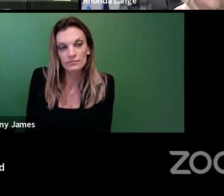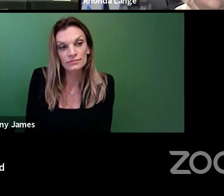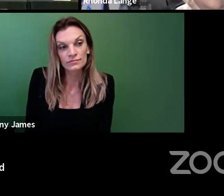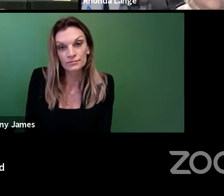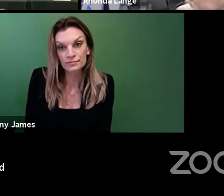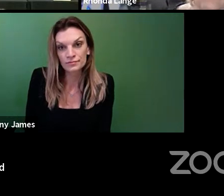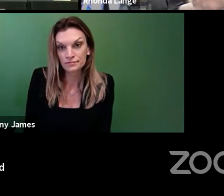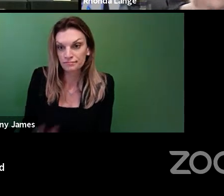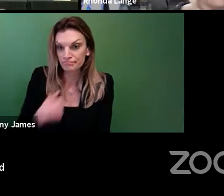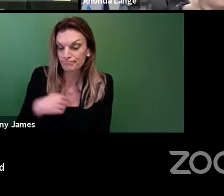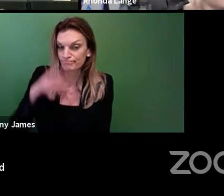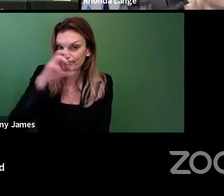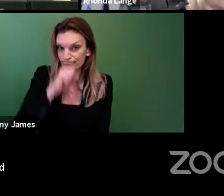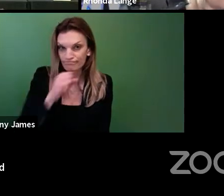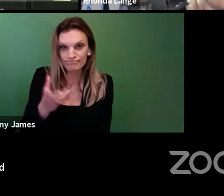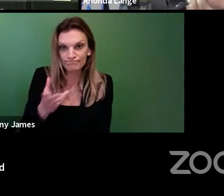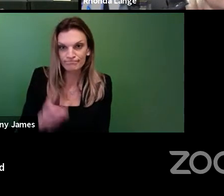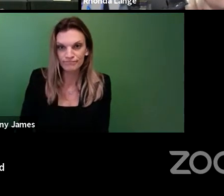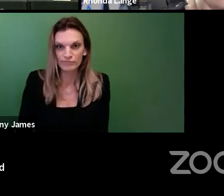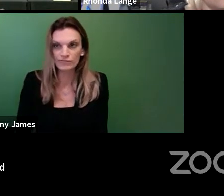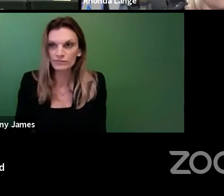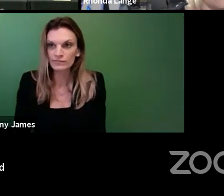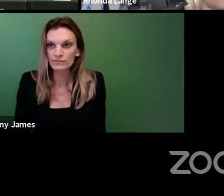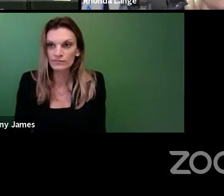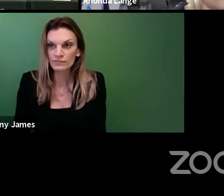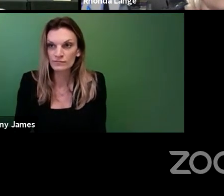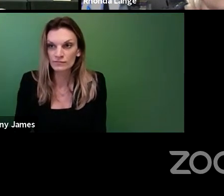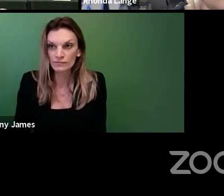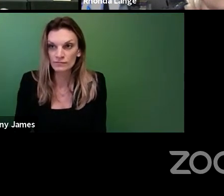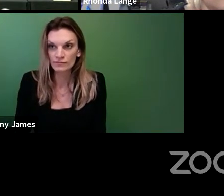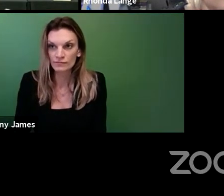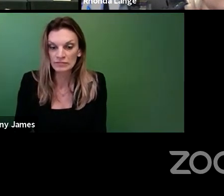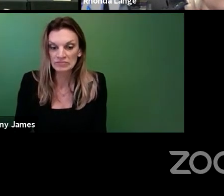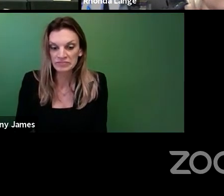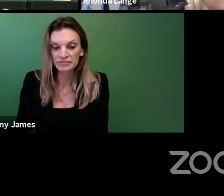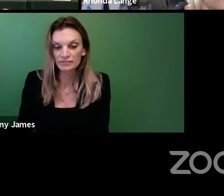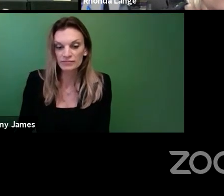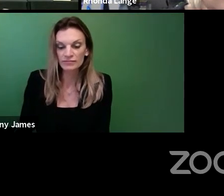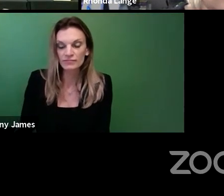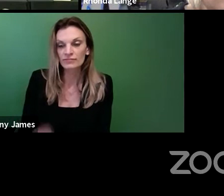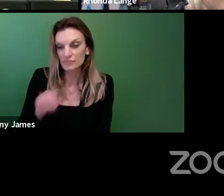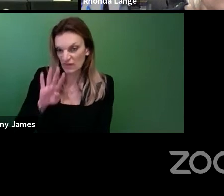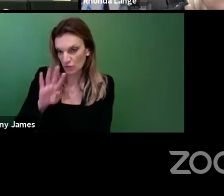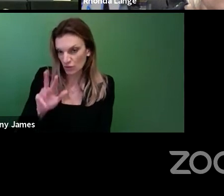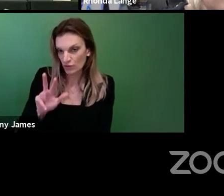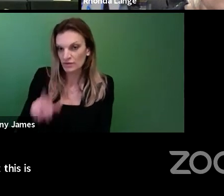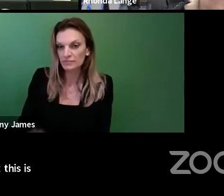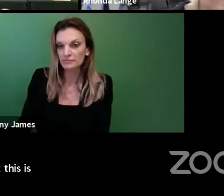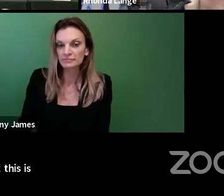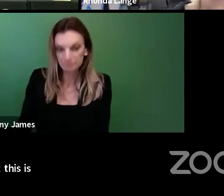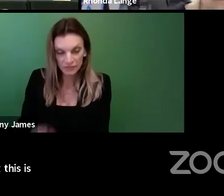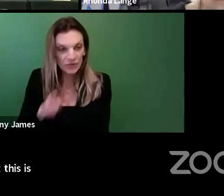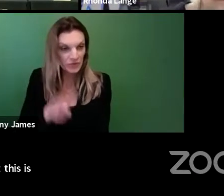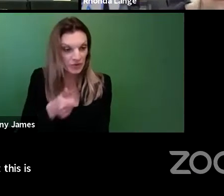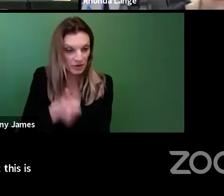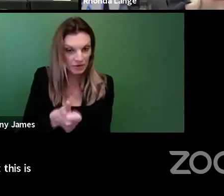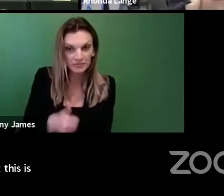My assumption is that this is 42. You're 43? Okay.